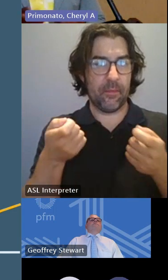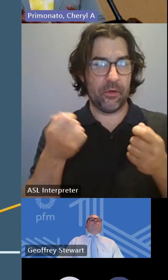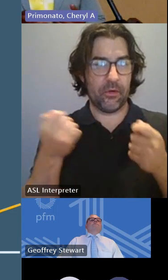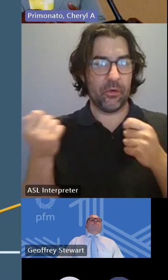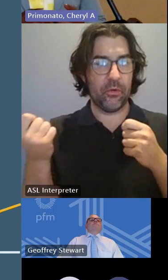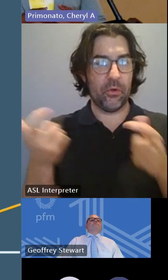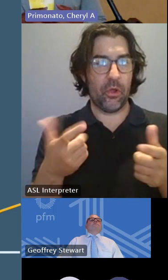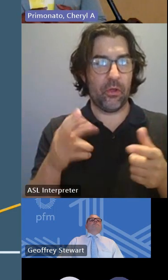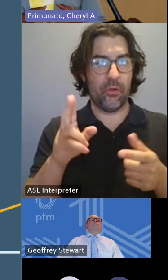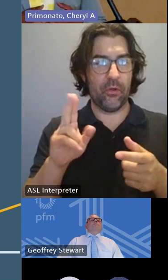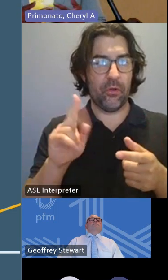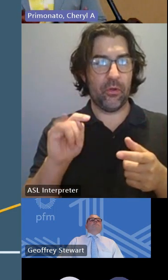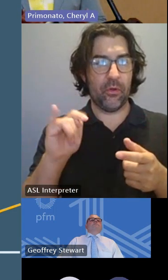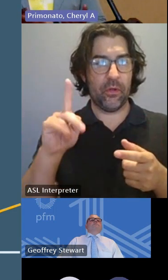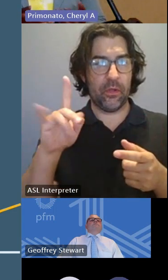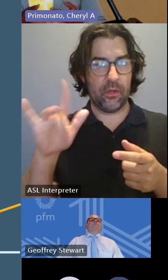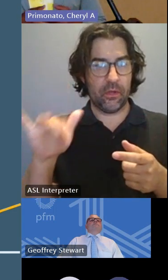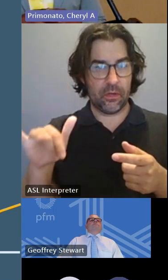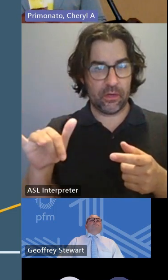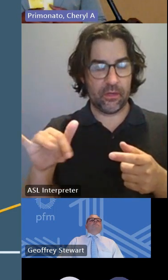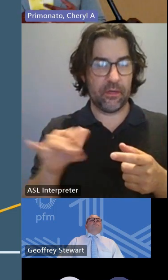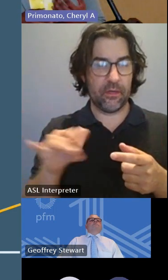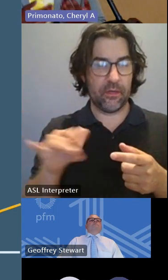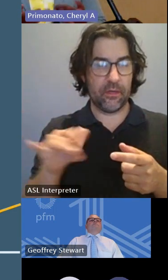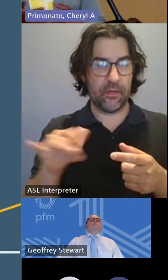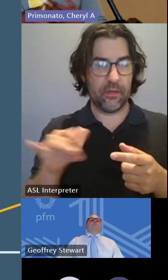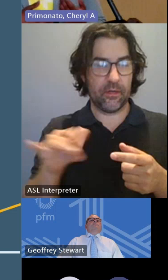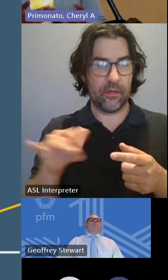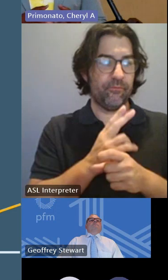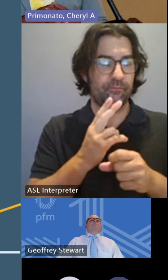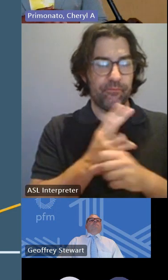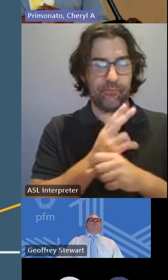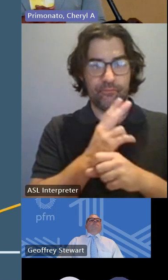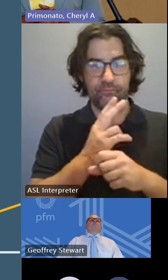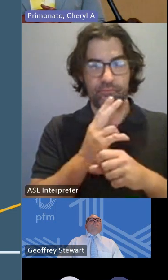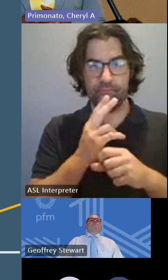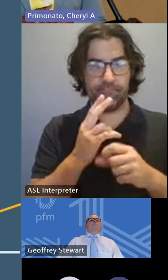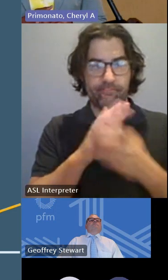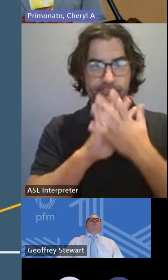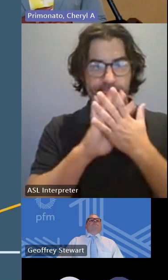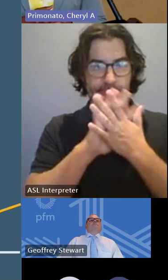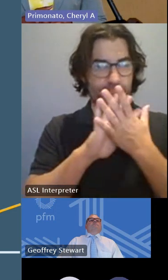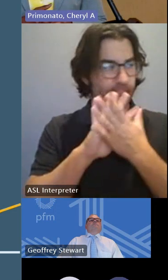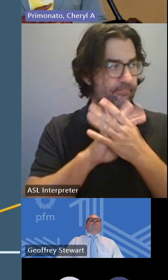our utilities, the utilization of them, negotiating rates, things of that nature.